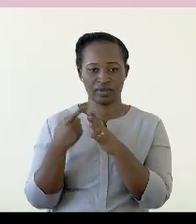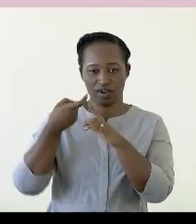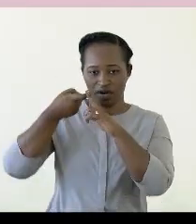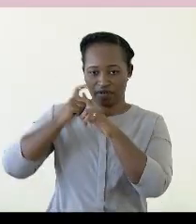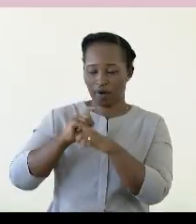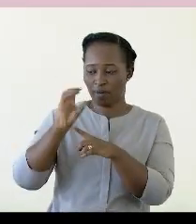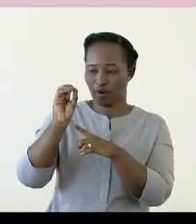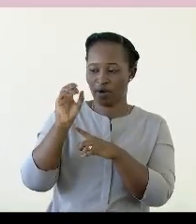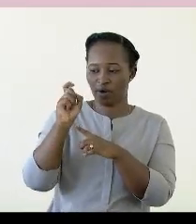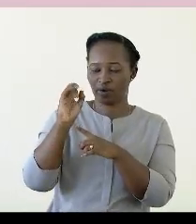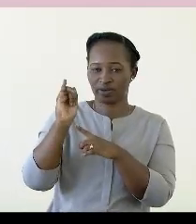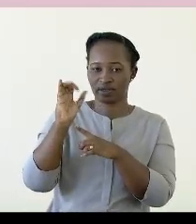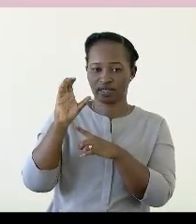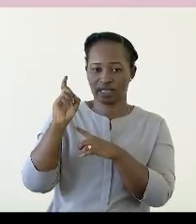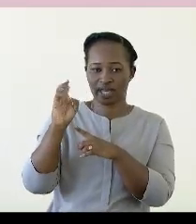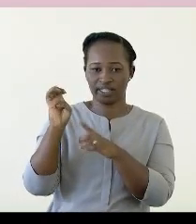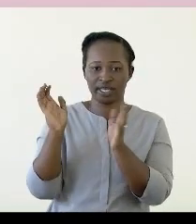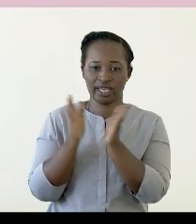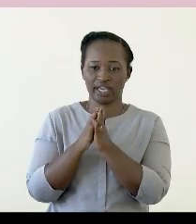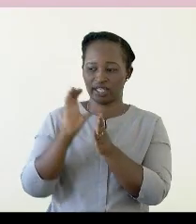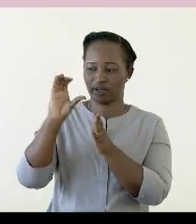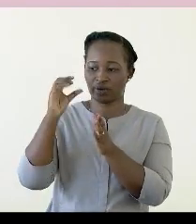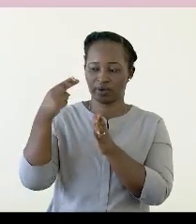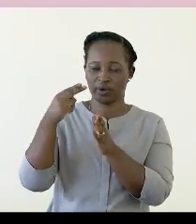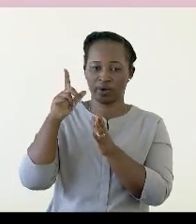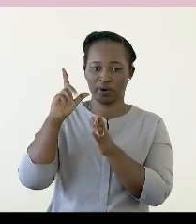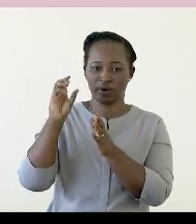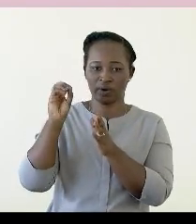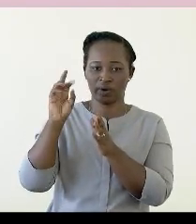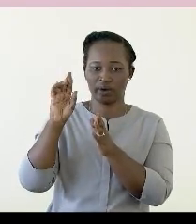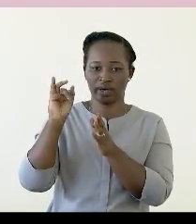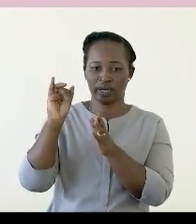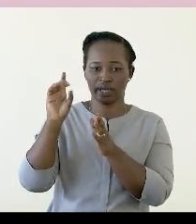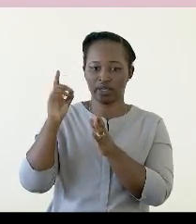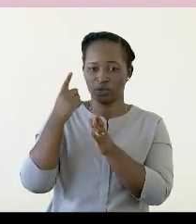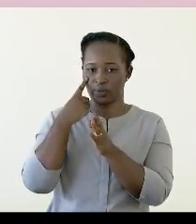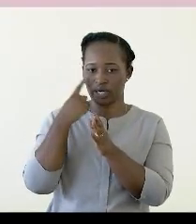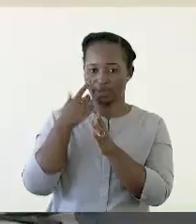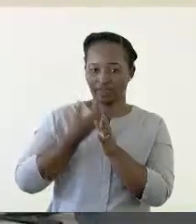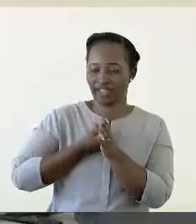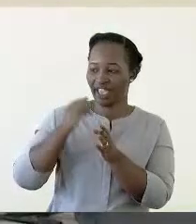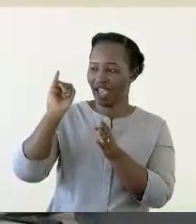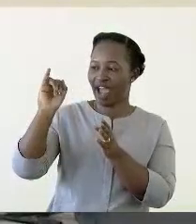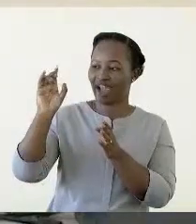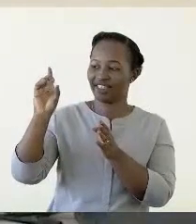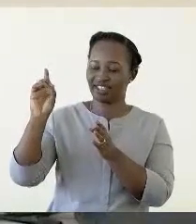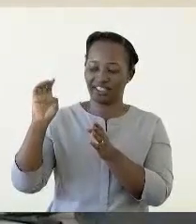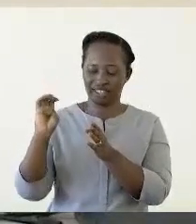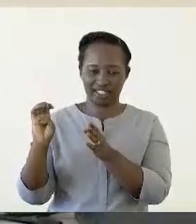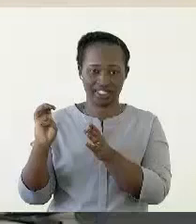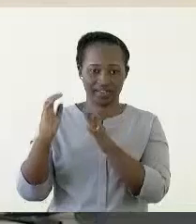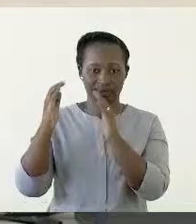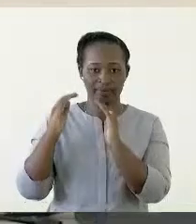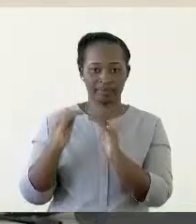from the oxide and chloride, you can see that the suffix there is IDE. So on nitrogen, it will